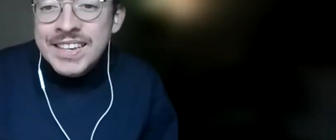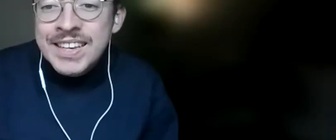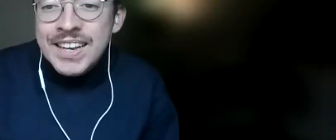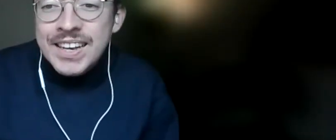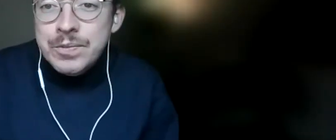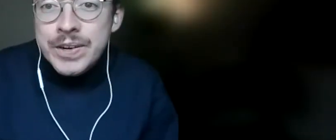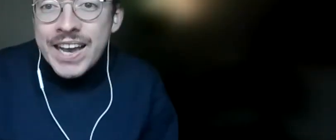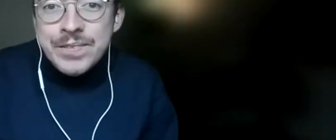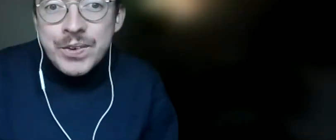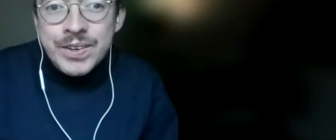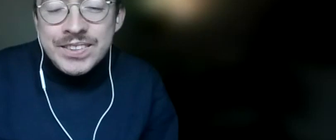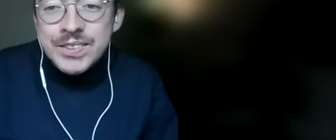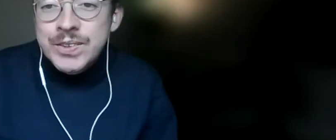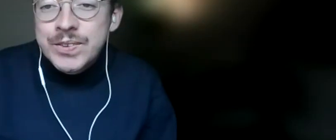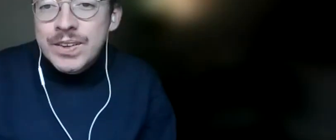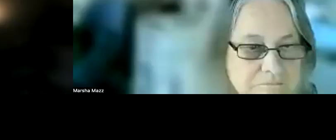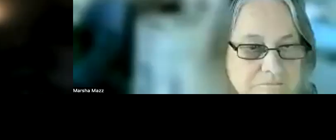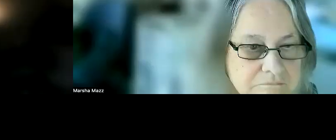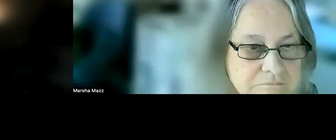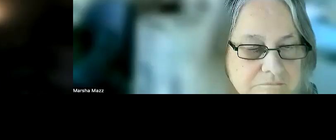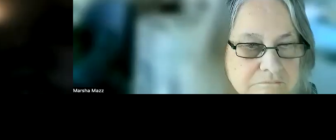site, what have you. And so